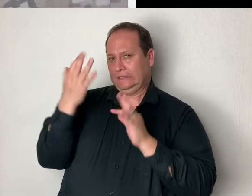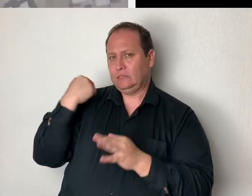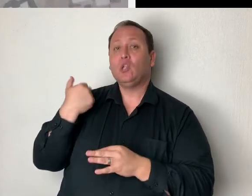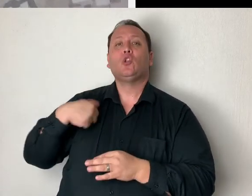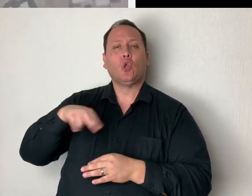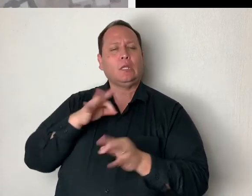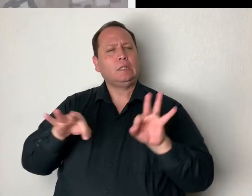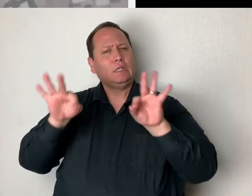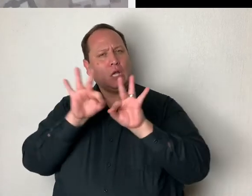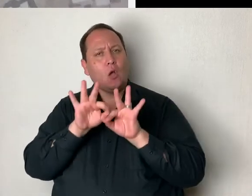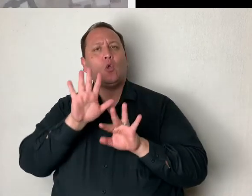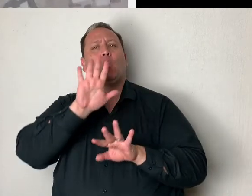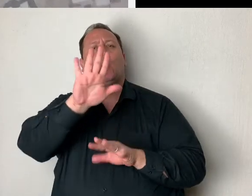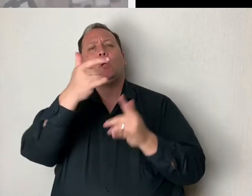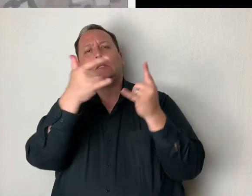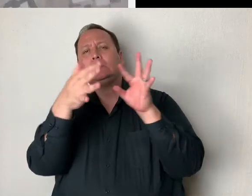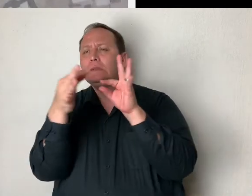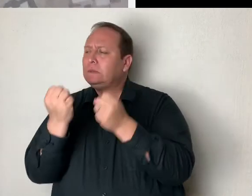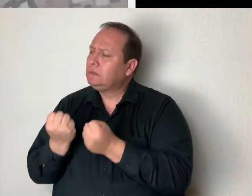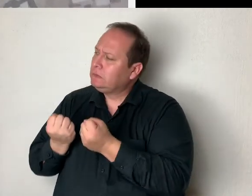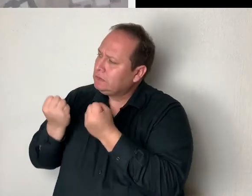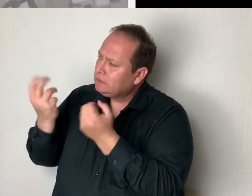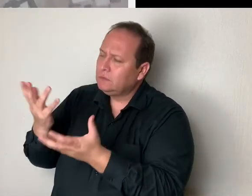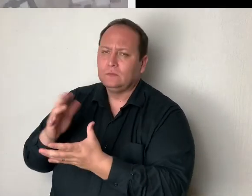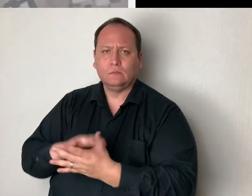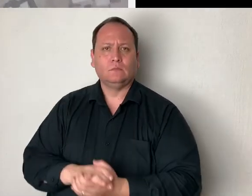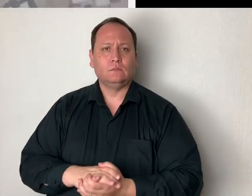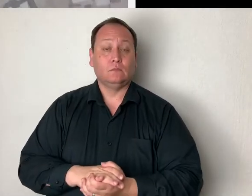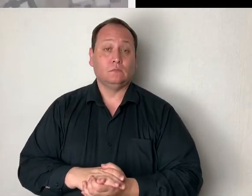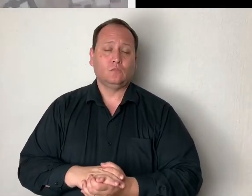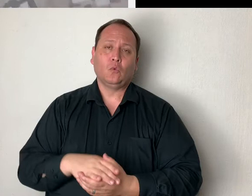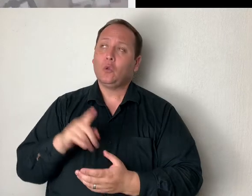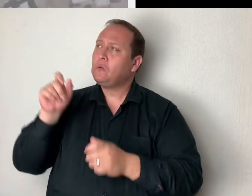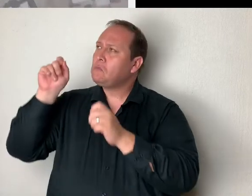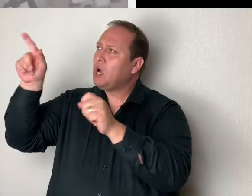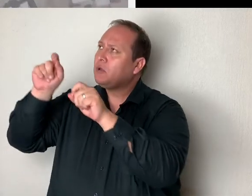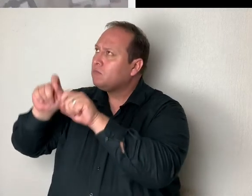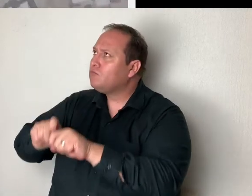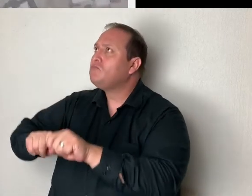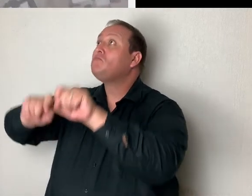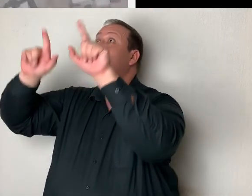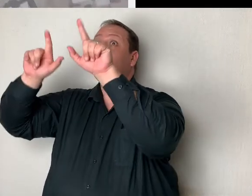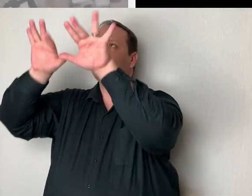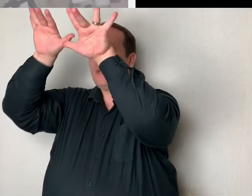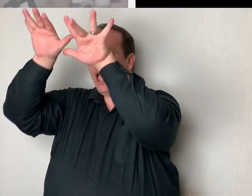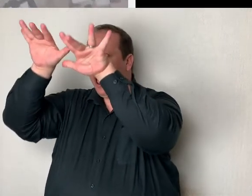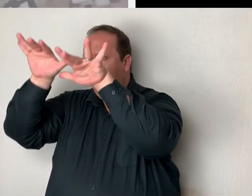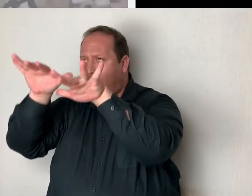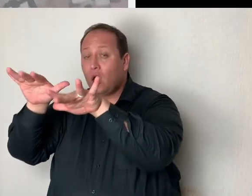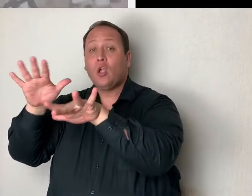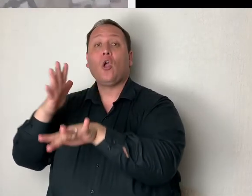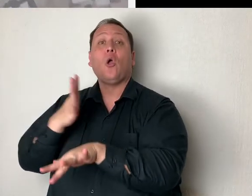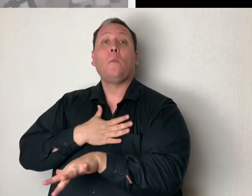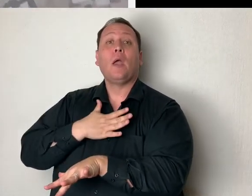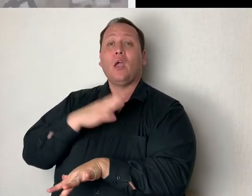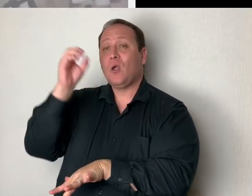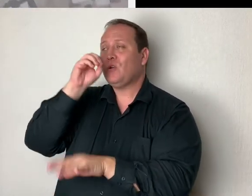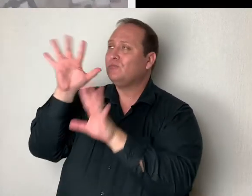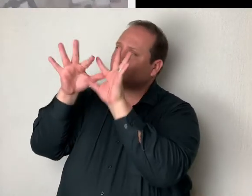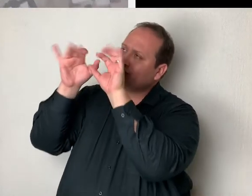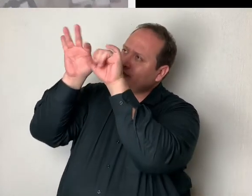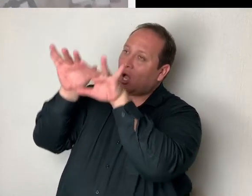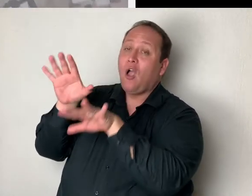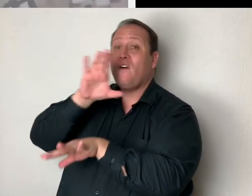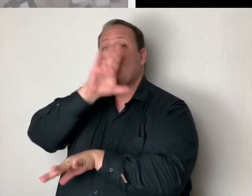story. A simple click here will take you to a form where you can share with us your story, upload a photo or a video,